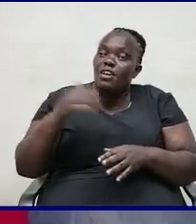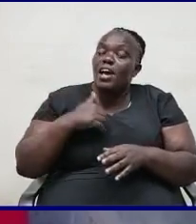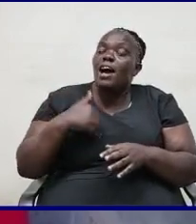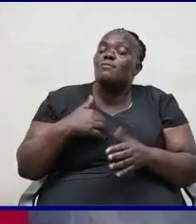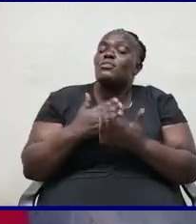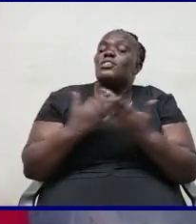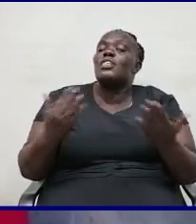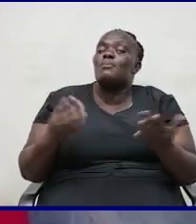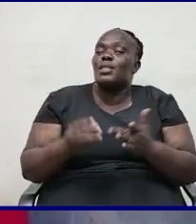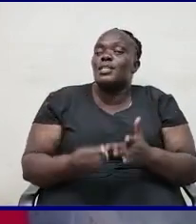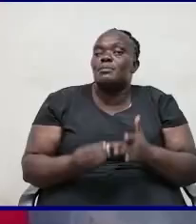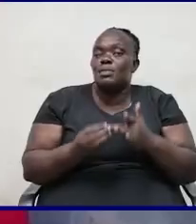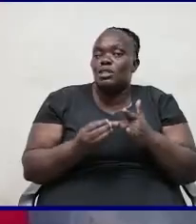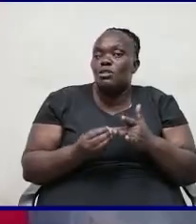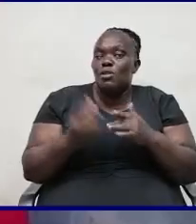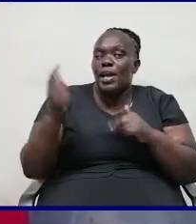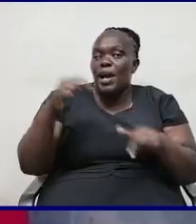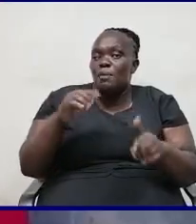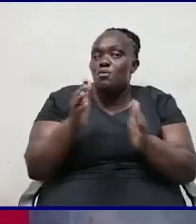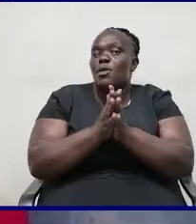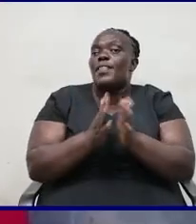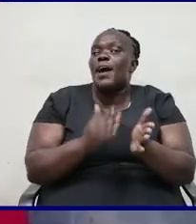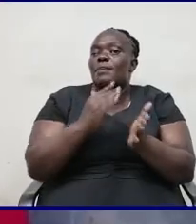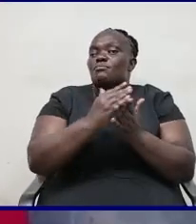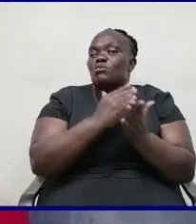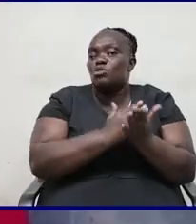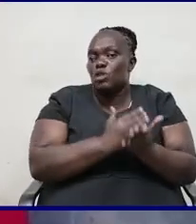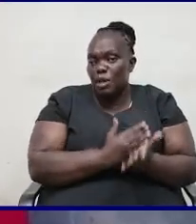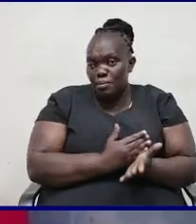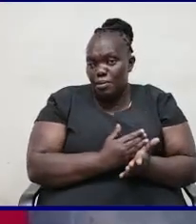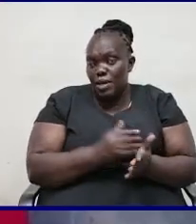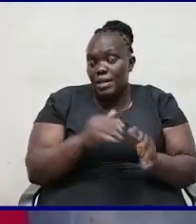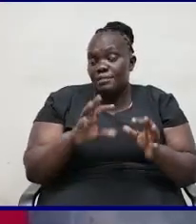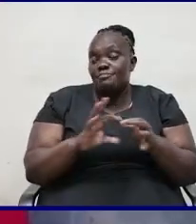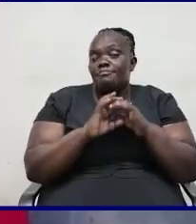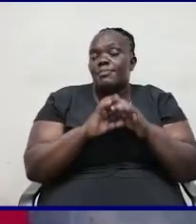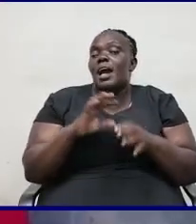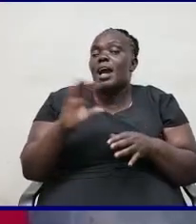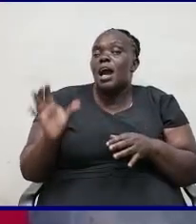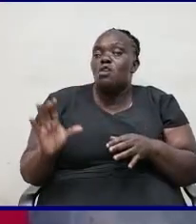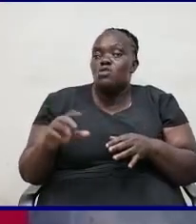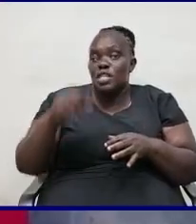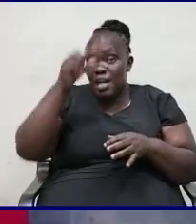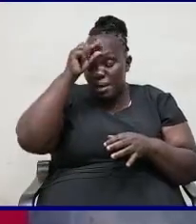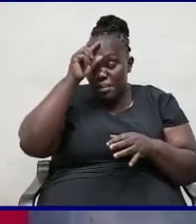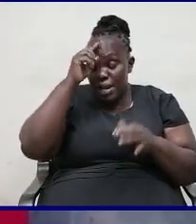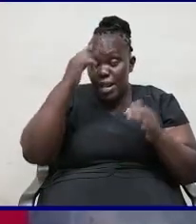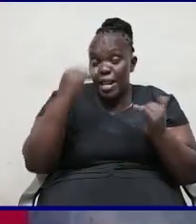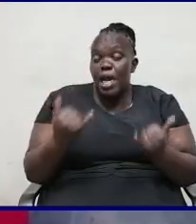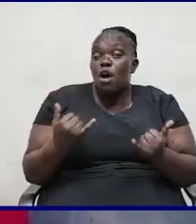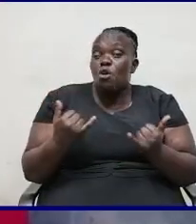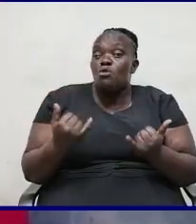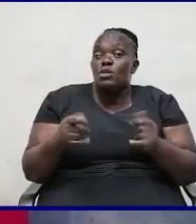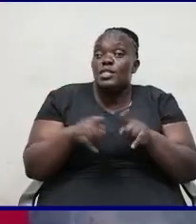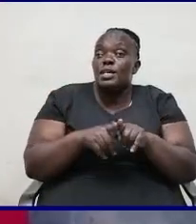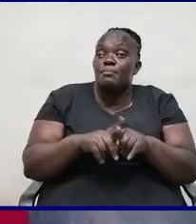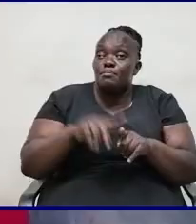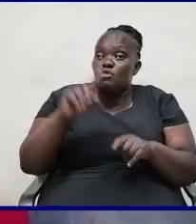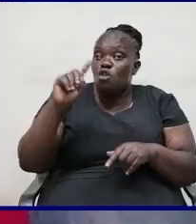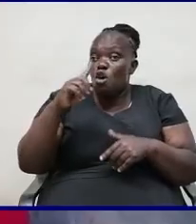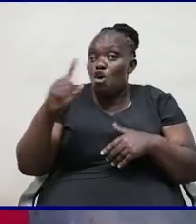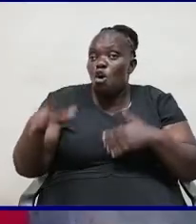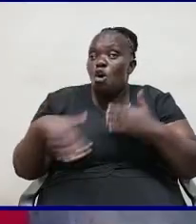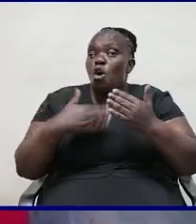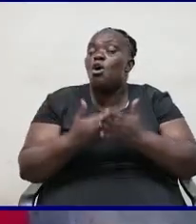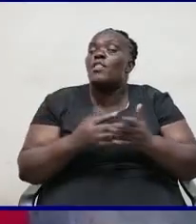got something very unique. So what we have decided, we came up with a program in partnership with the county governments that now prioritizes